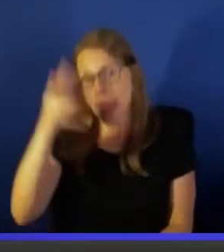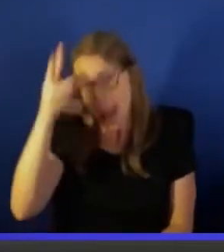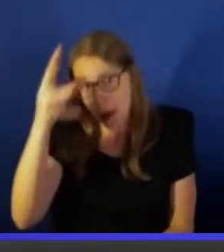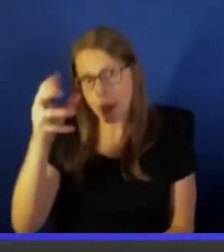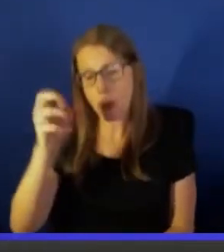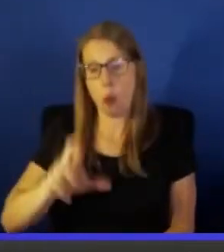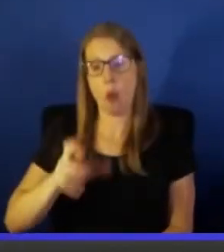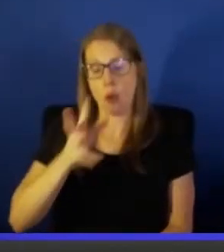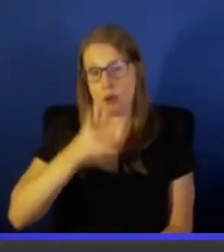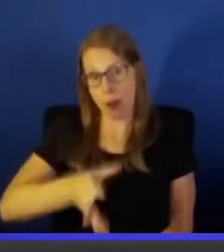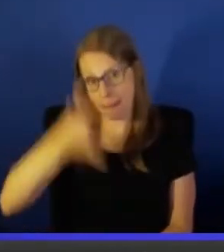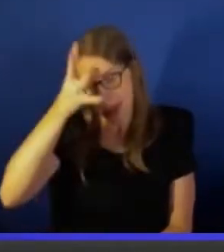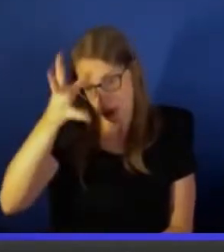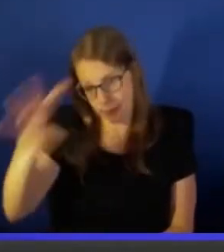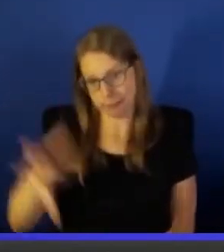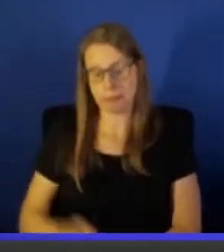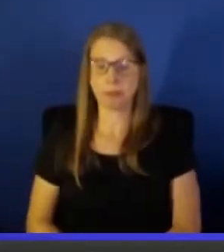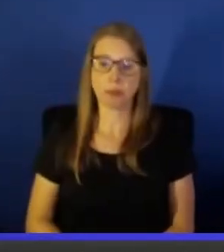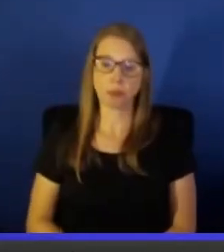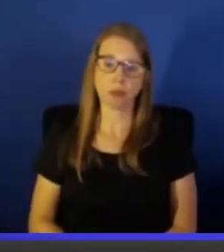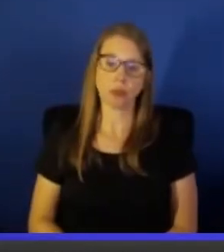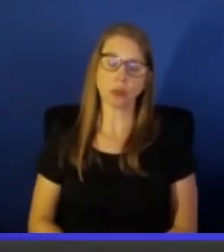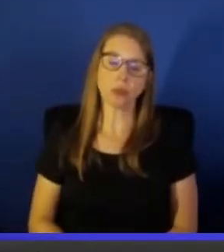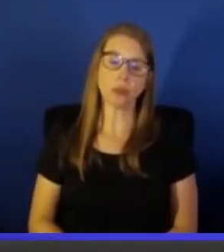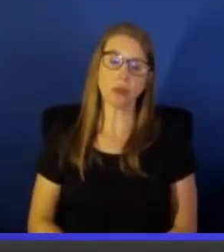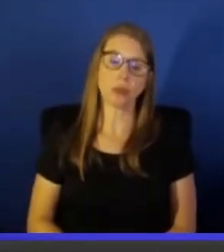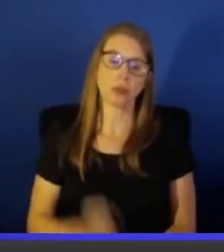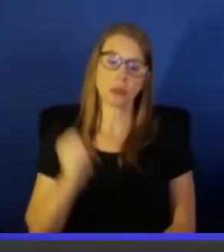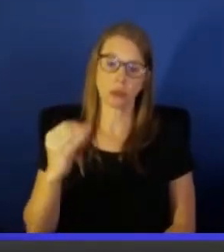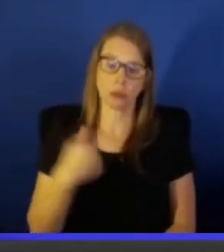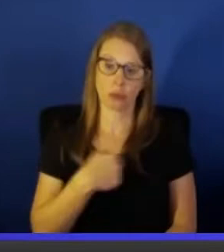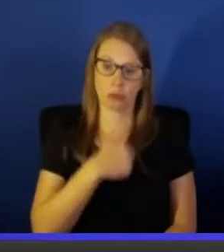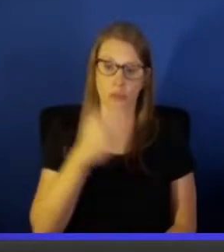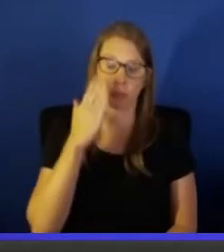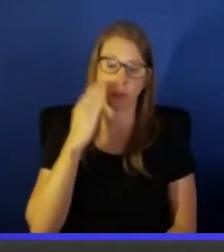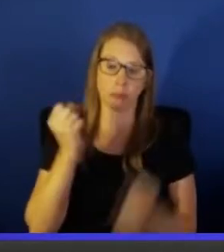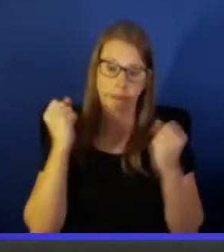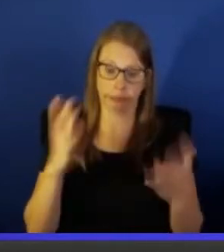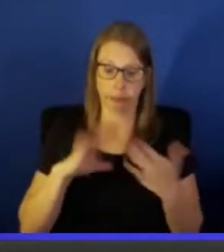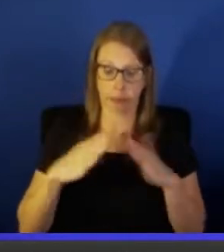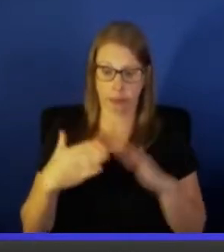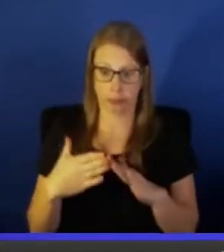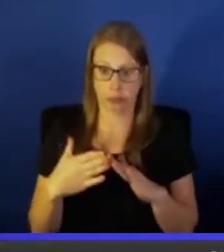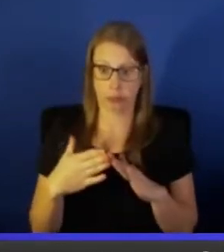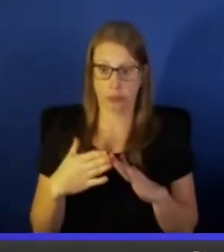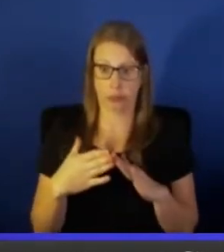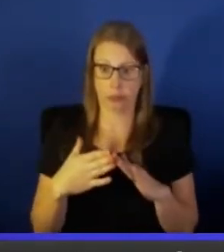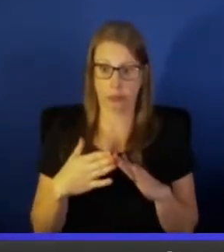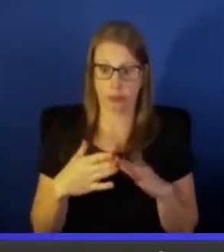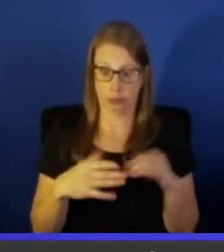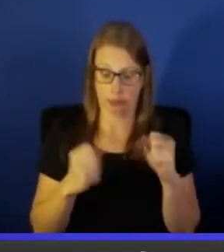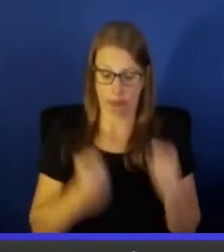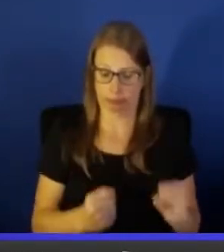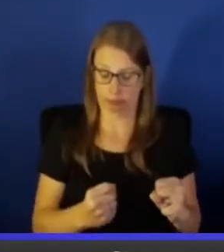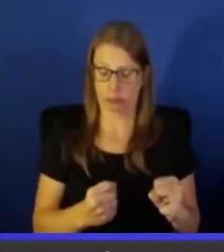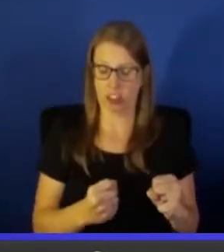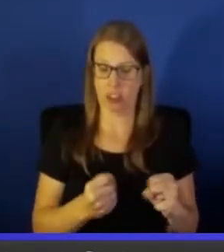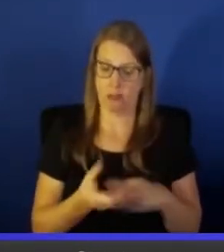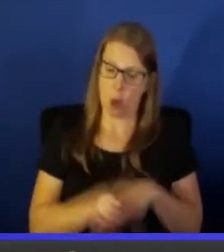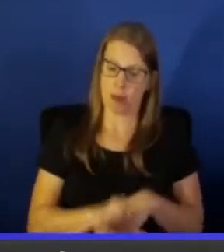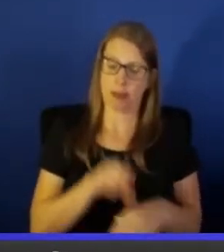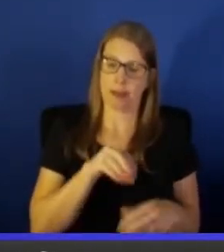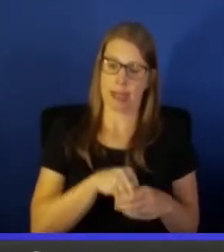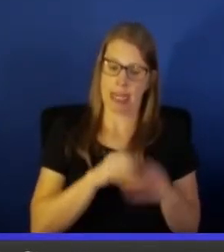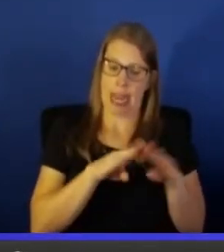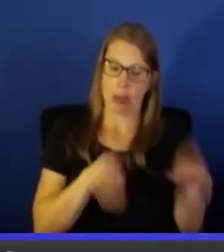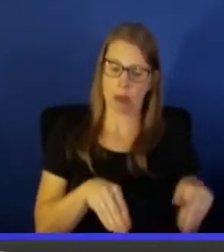or a grandparent. And so we know that in many communities, the grandparent is the solidifying force in a household. And so what we have right now